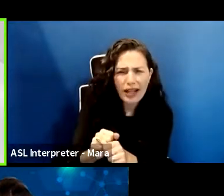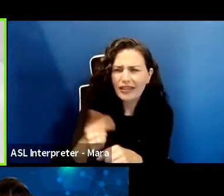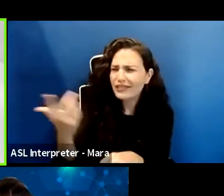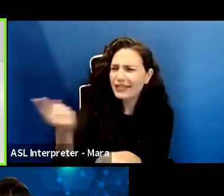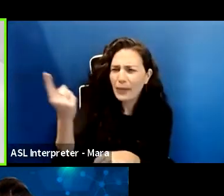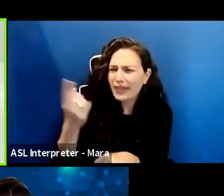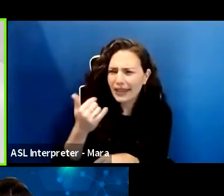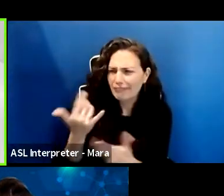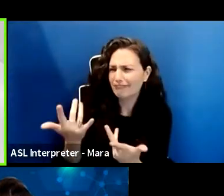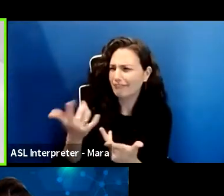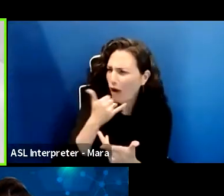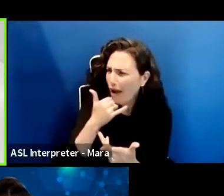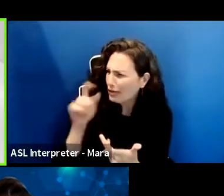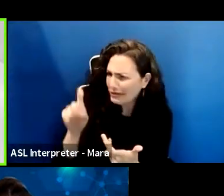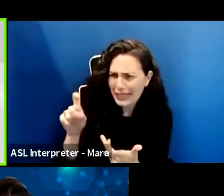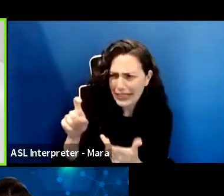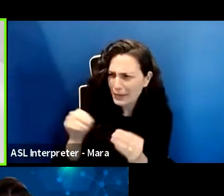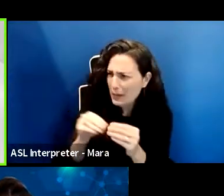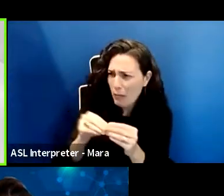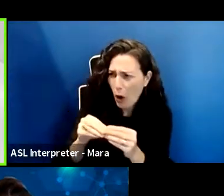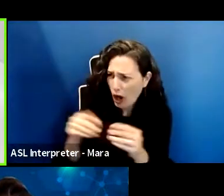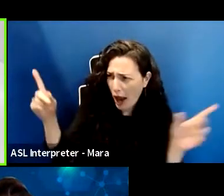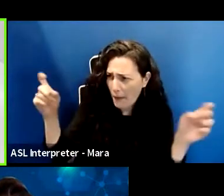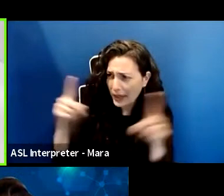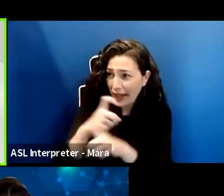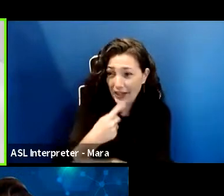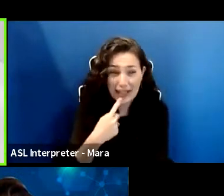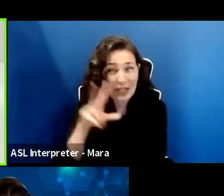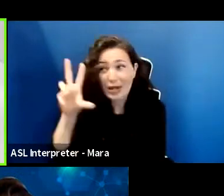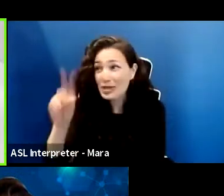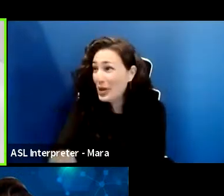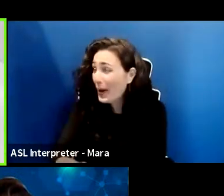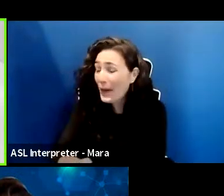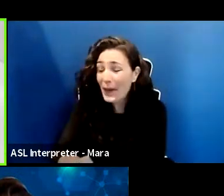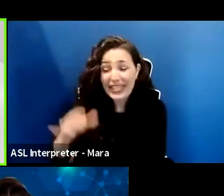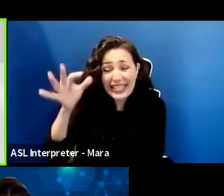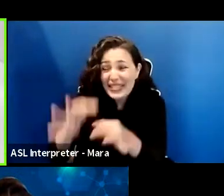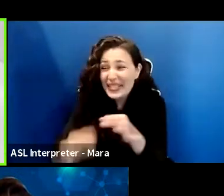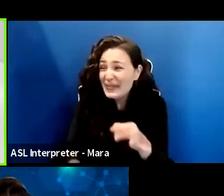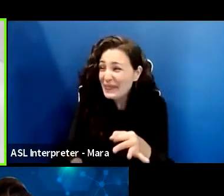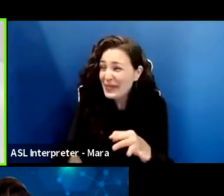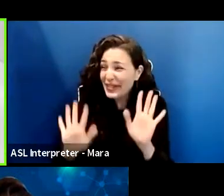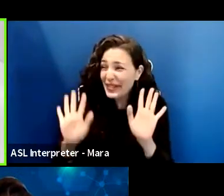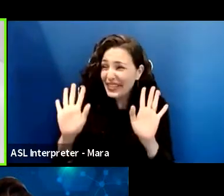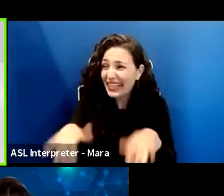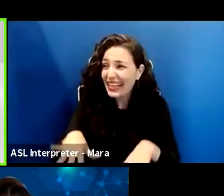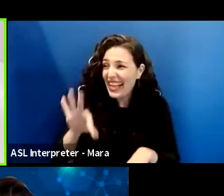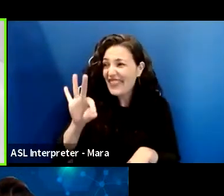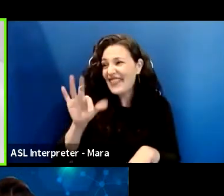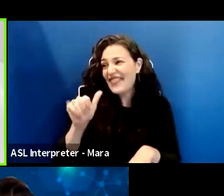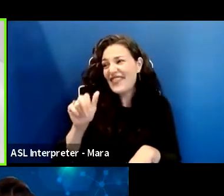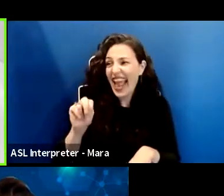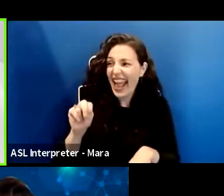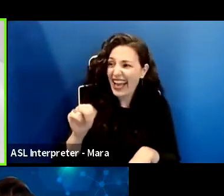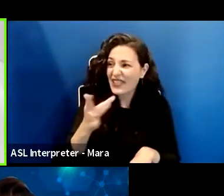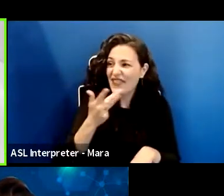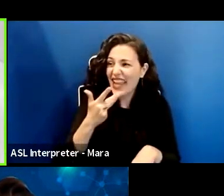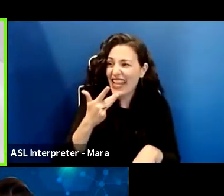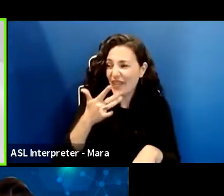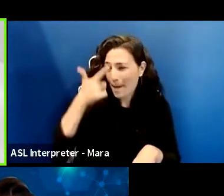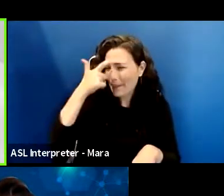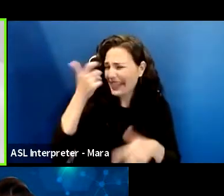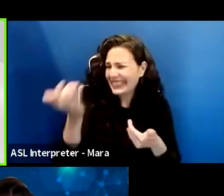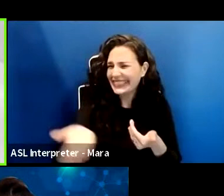something. And I said, no, absolutely not. It's a fan favorite. It's very, very easy. Again,